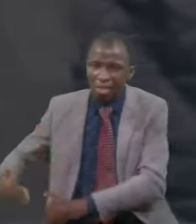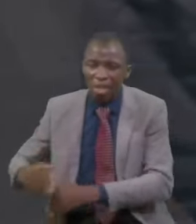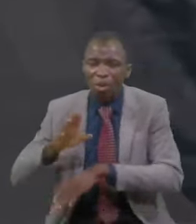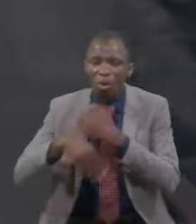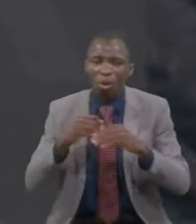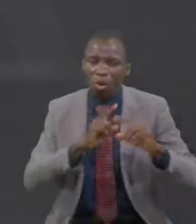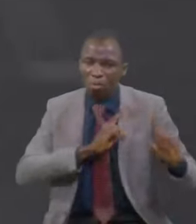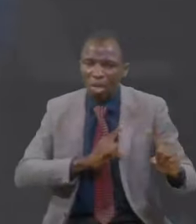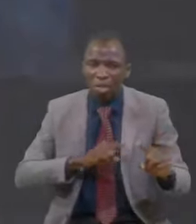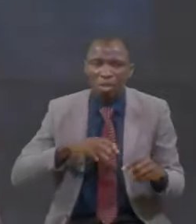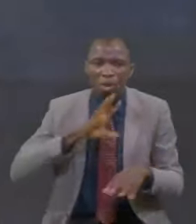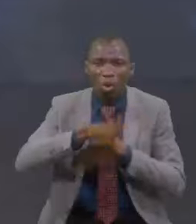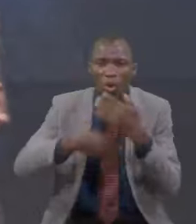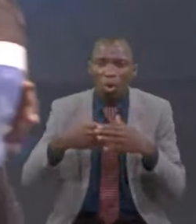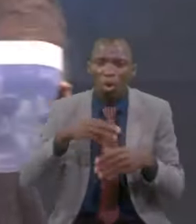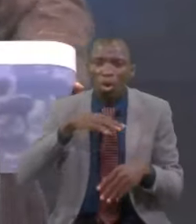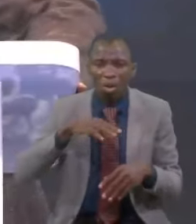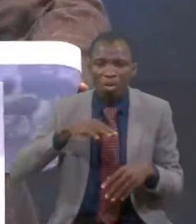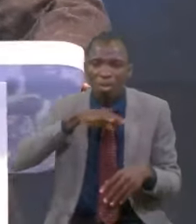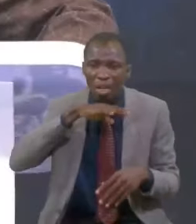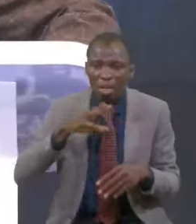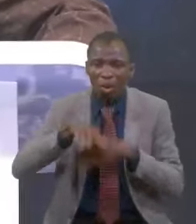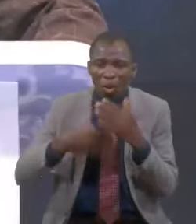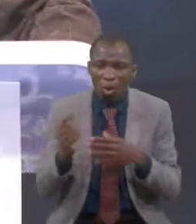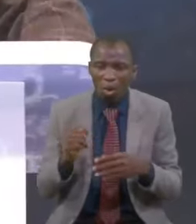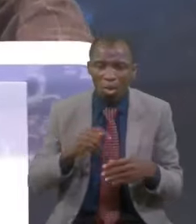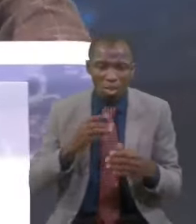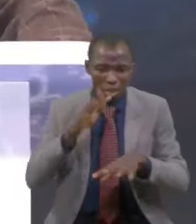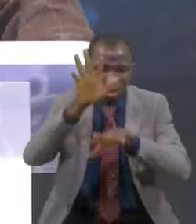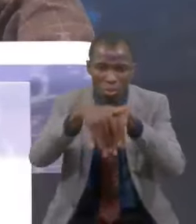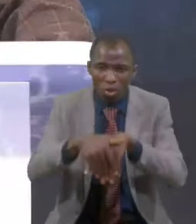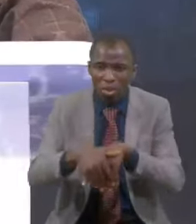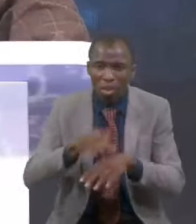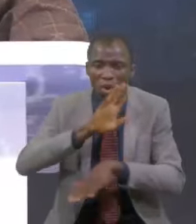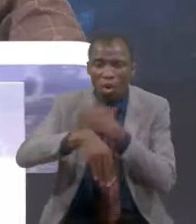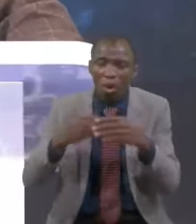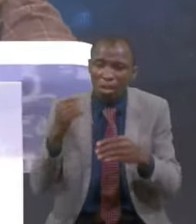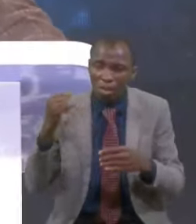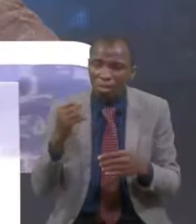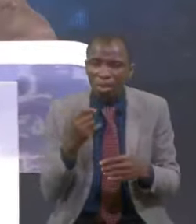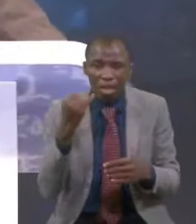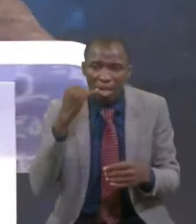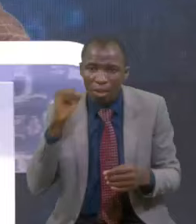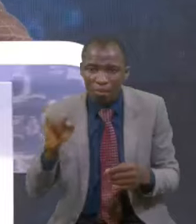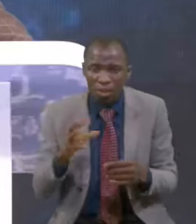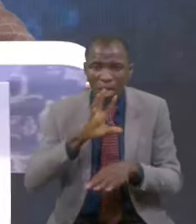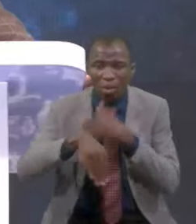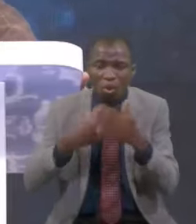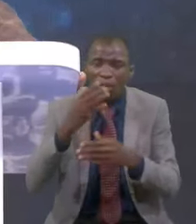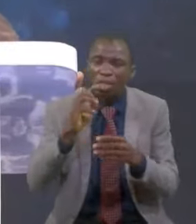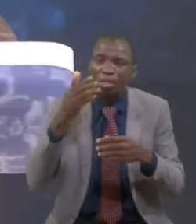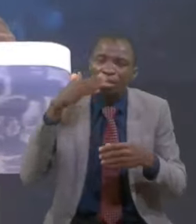all hypocrisies, all envies, and all evil speakings, I lay